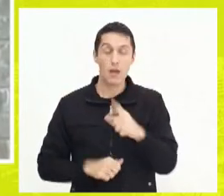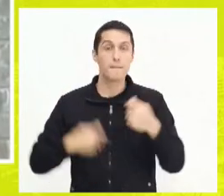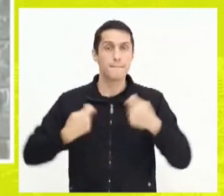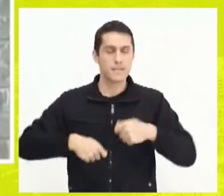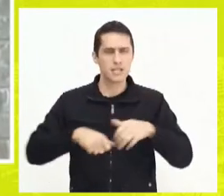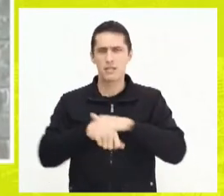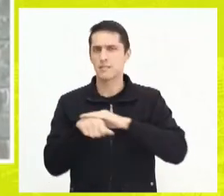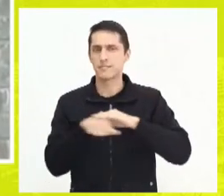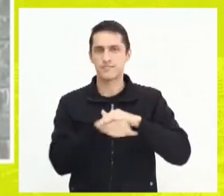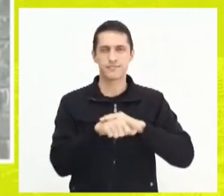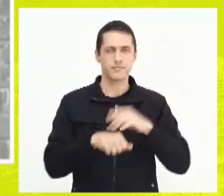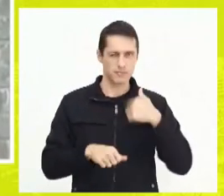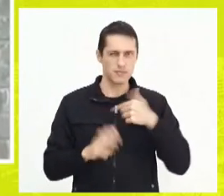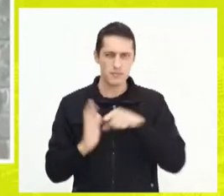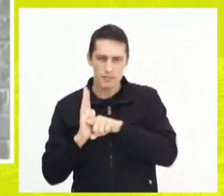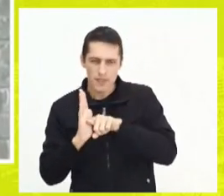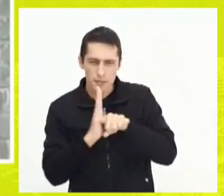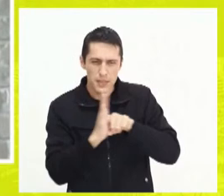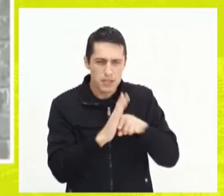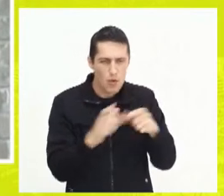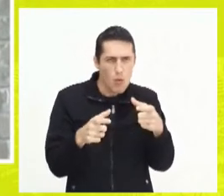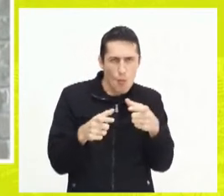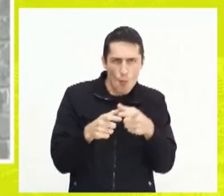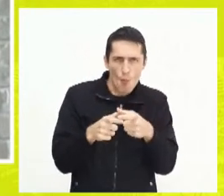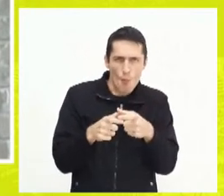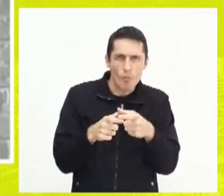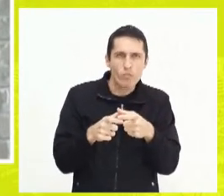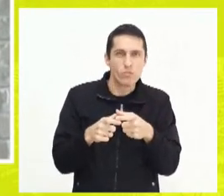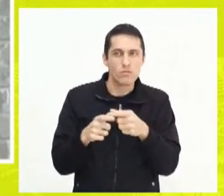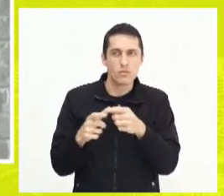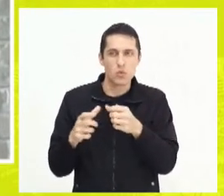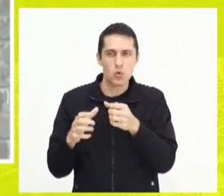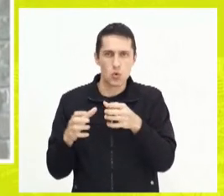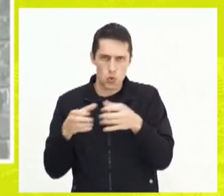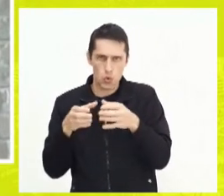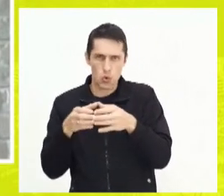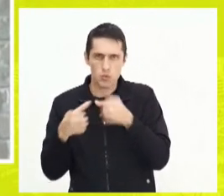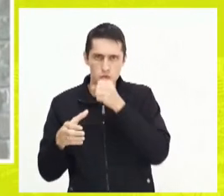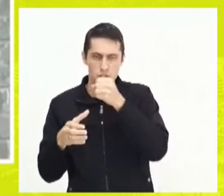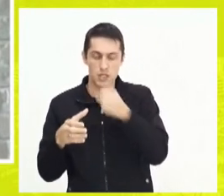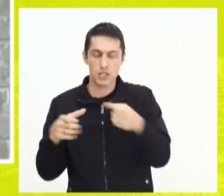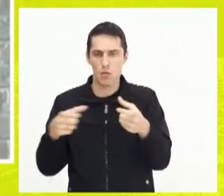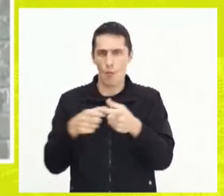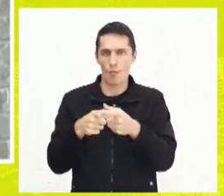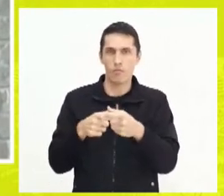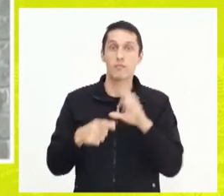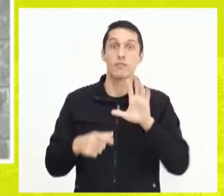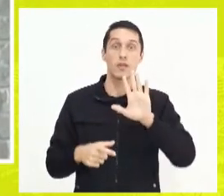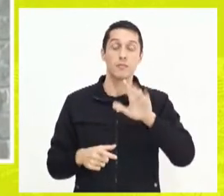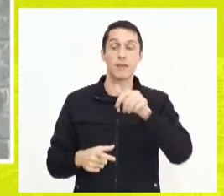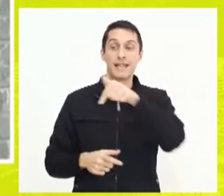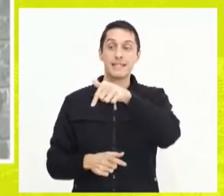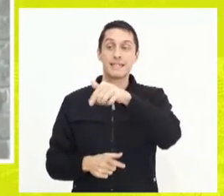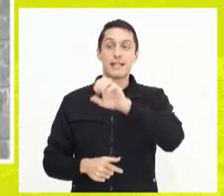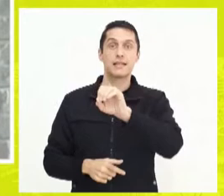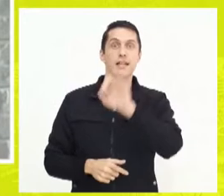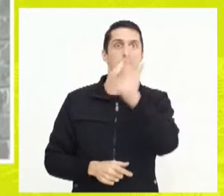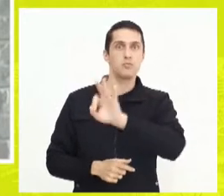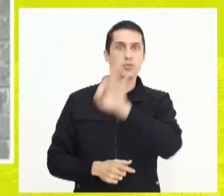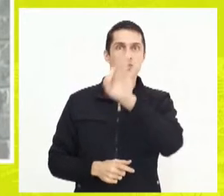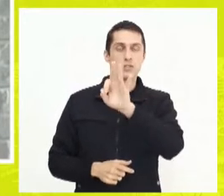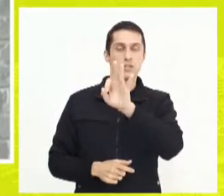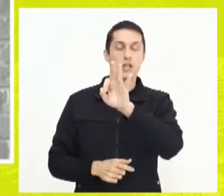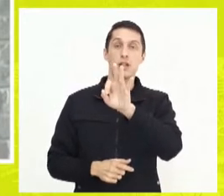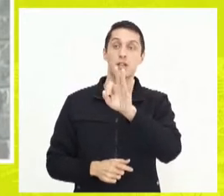bit over 200 journalists a small sample if i remember well it was a bit more than 70 of the journalists